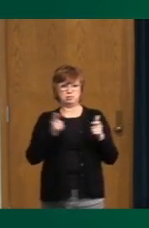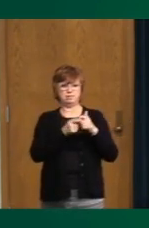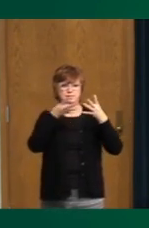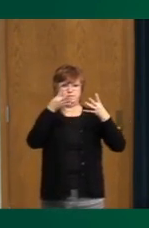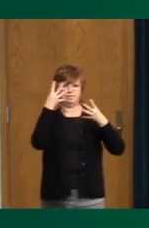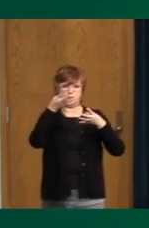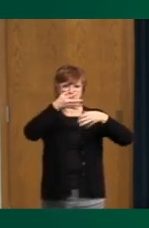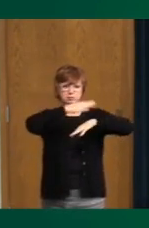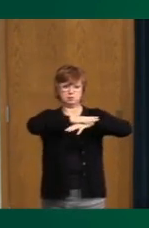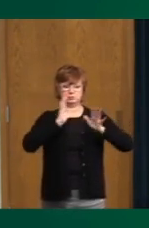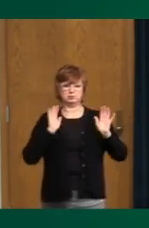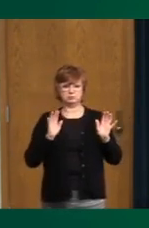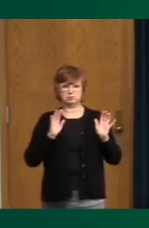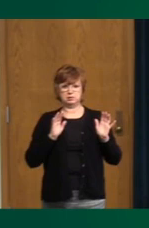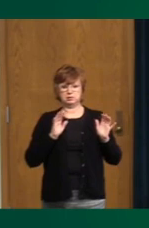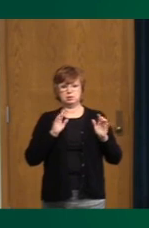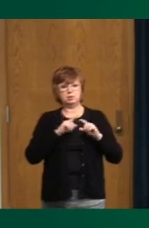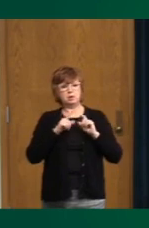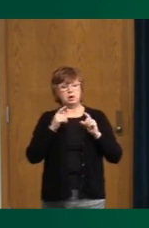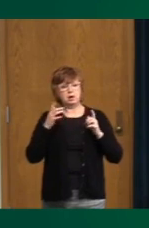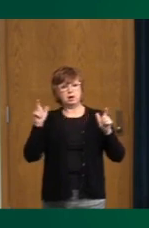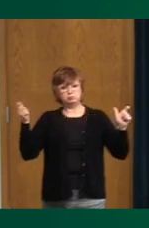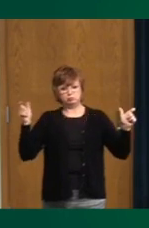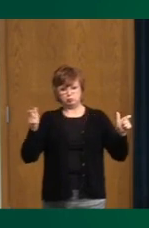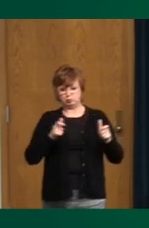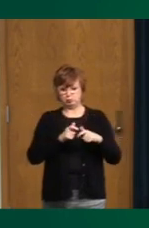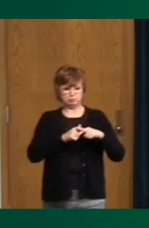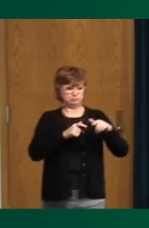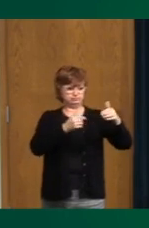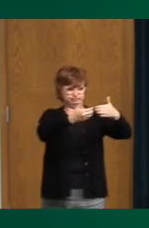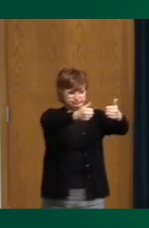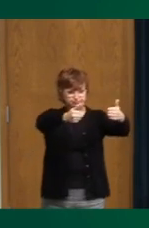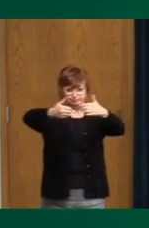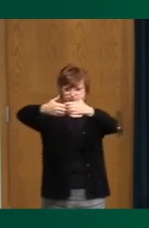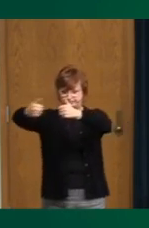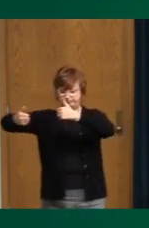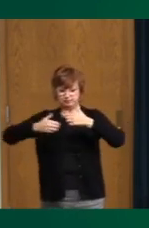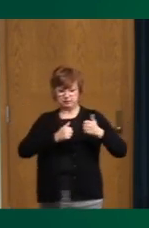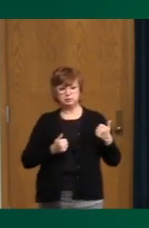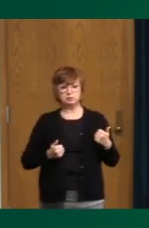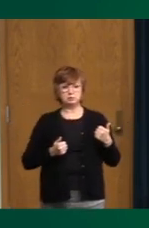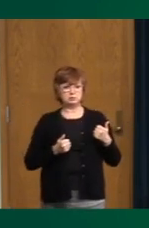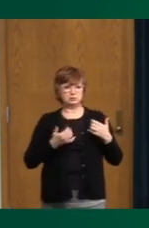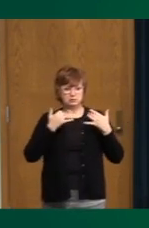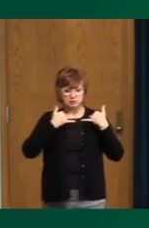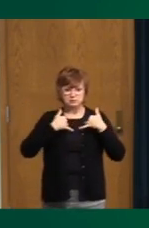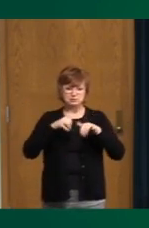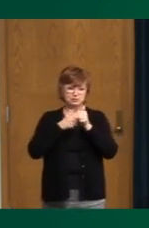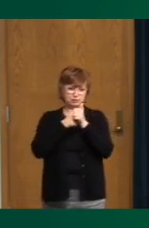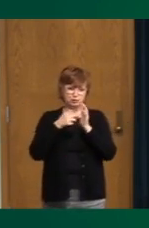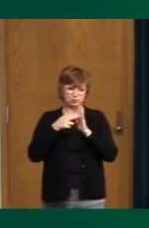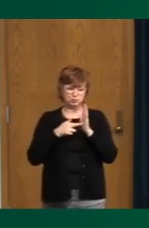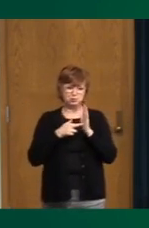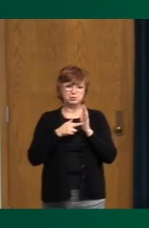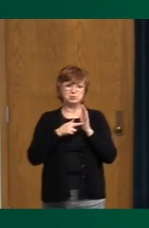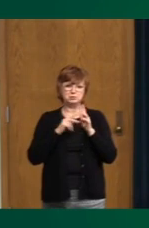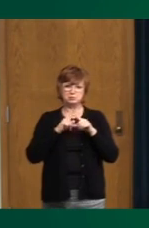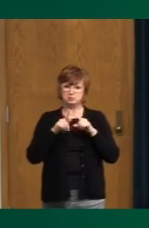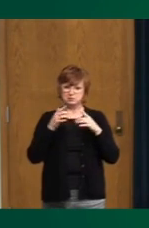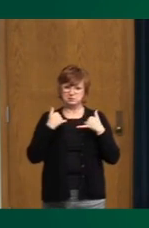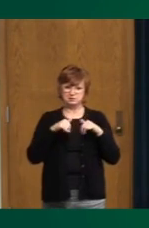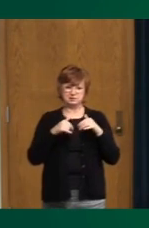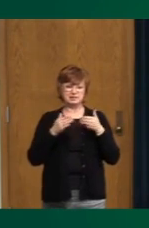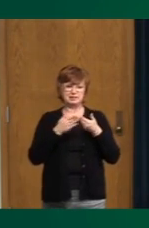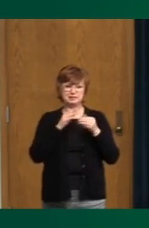really, even though the guidelines may be followed, being closer together can result in transmission, especially when our community transmission rates are